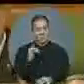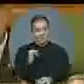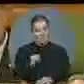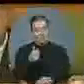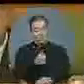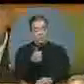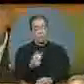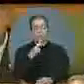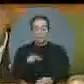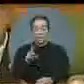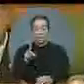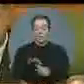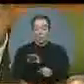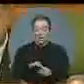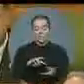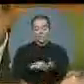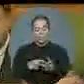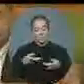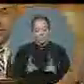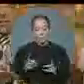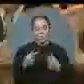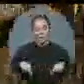House to show how much he failed.